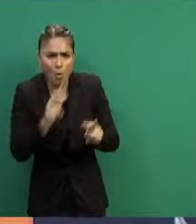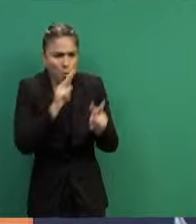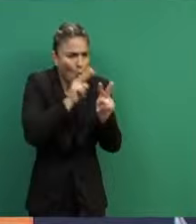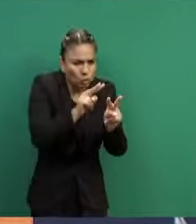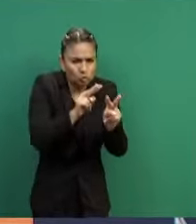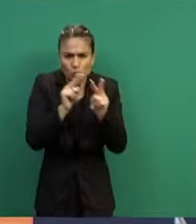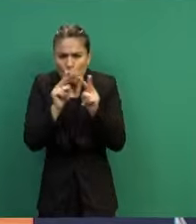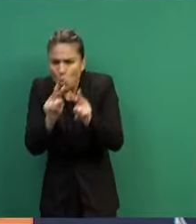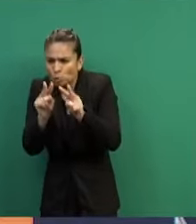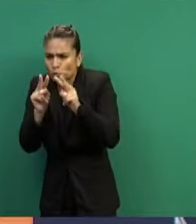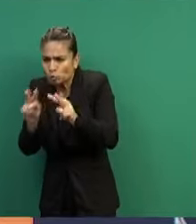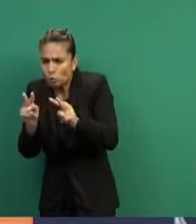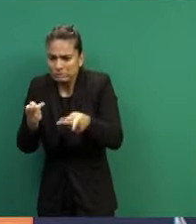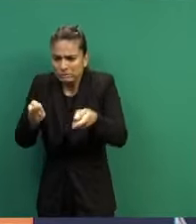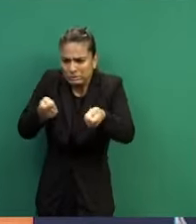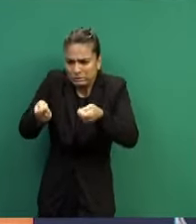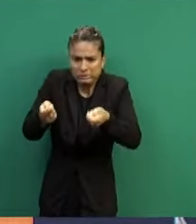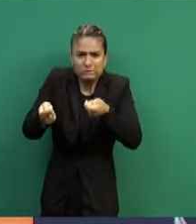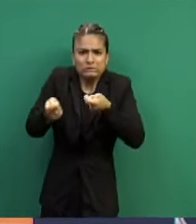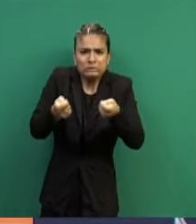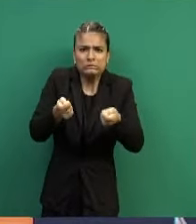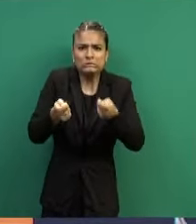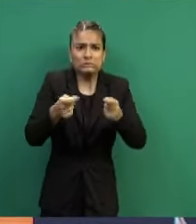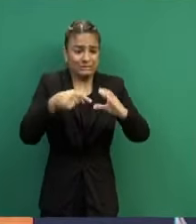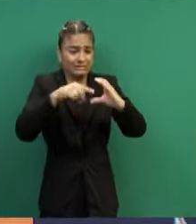risks begin to materialize.